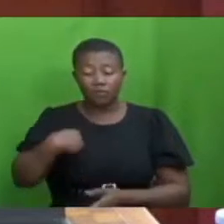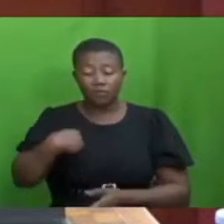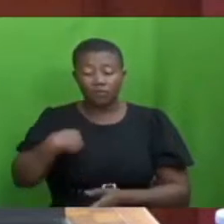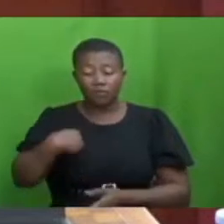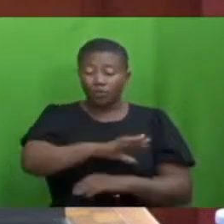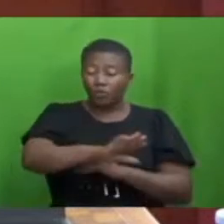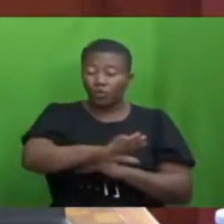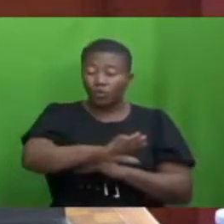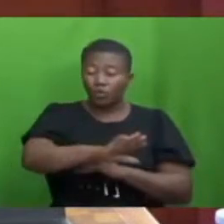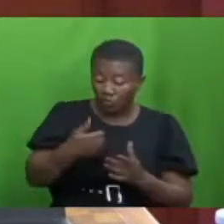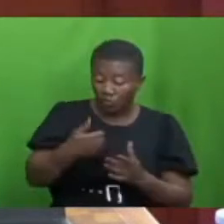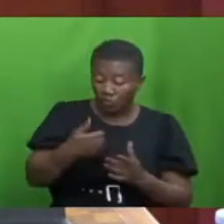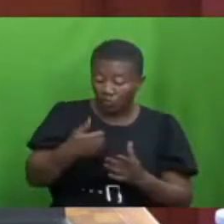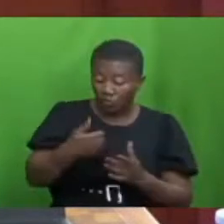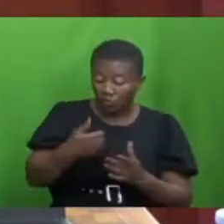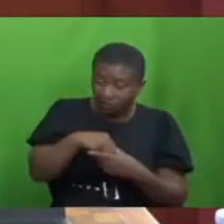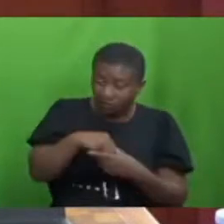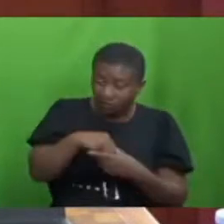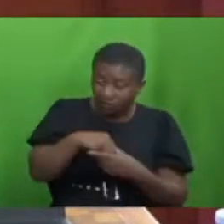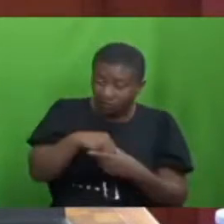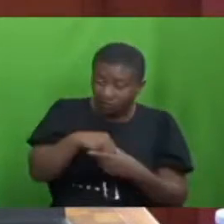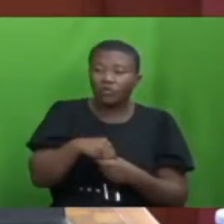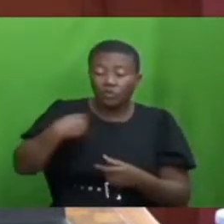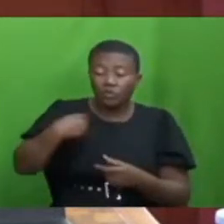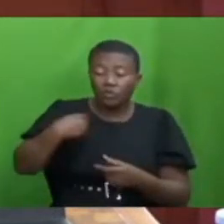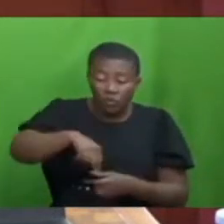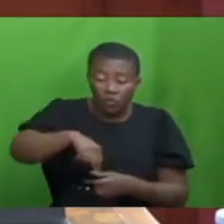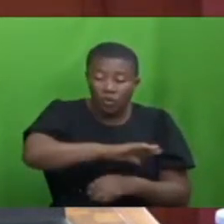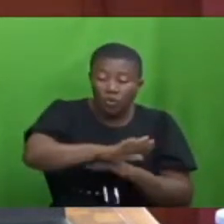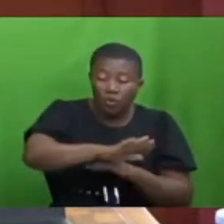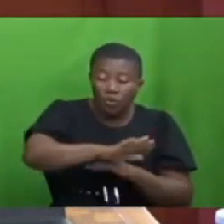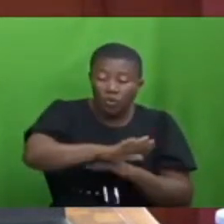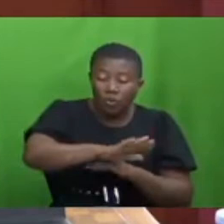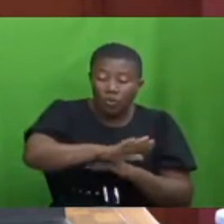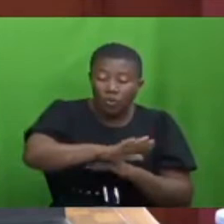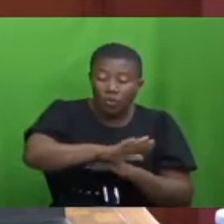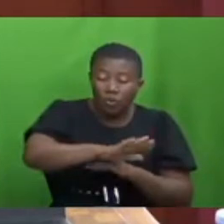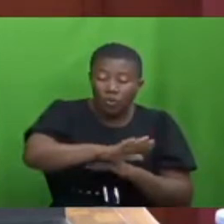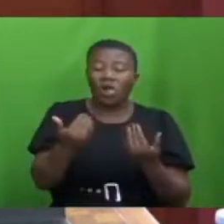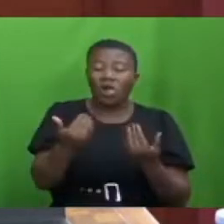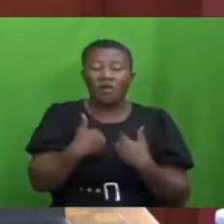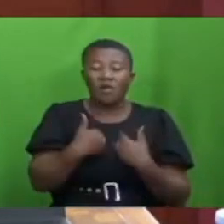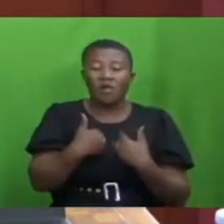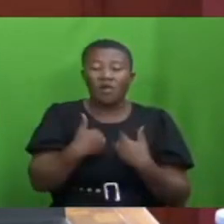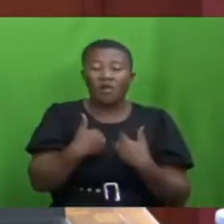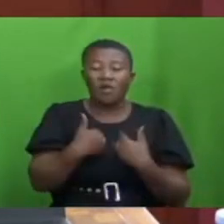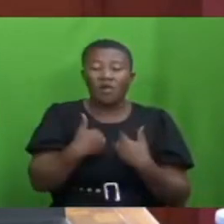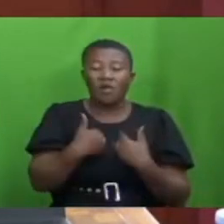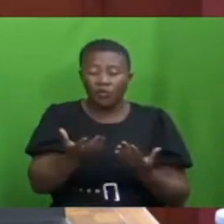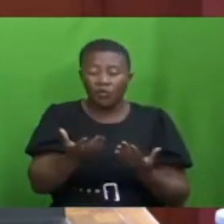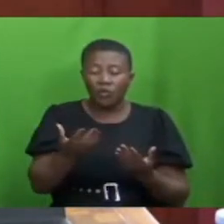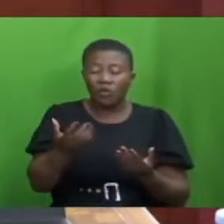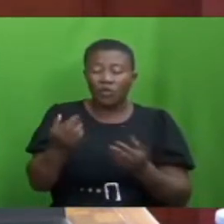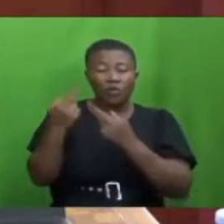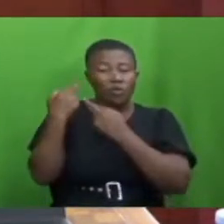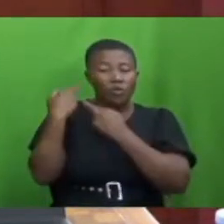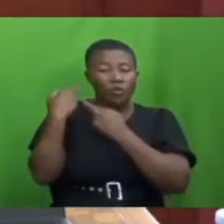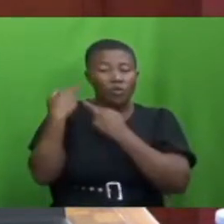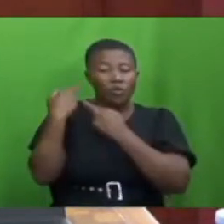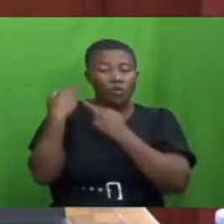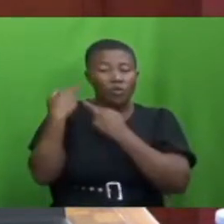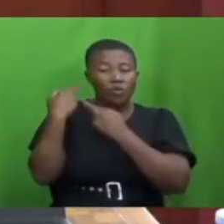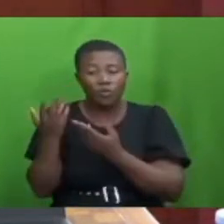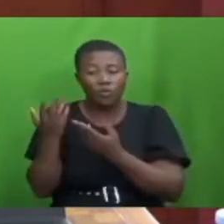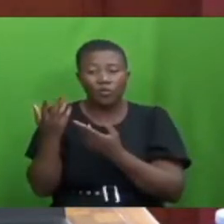republic as in Philippians 4:8. Mr. Speaker, we are all, including myself,